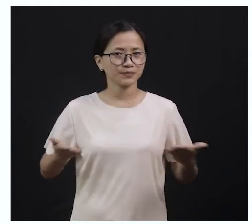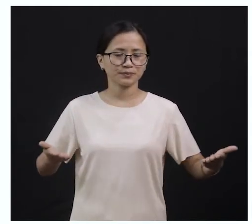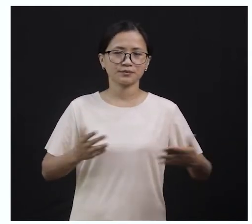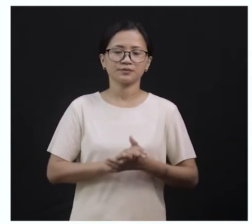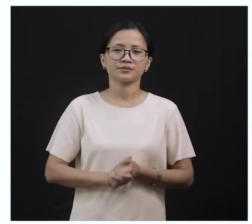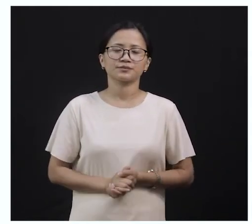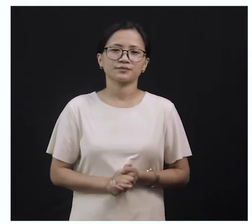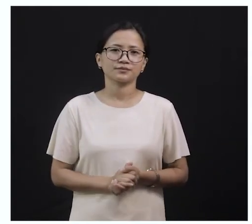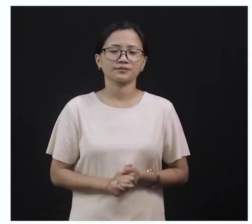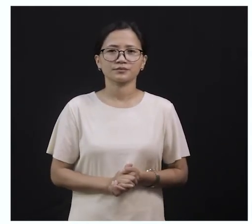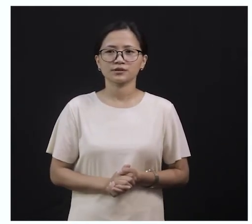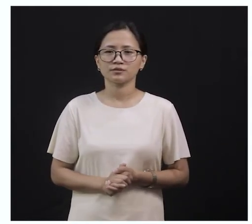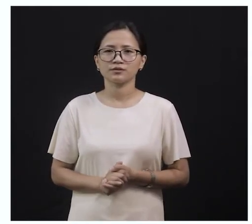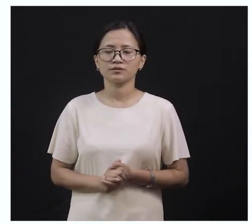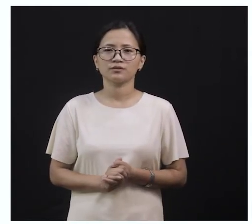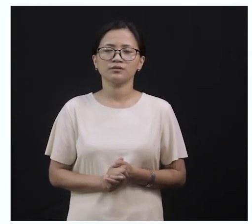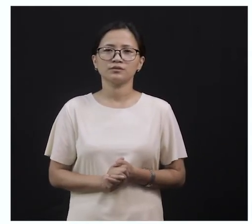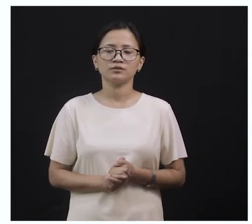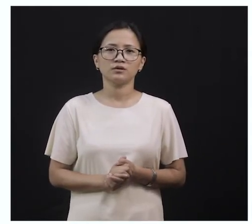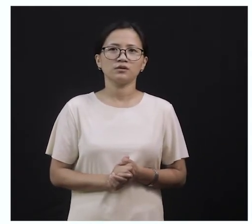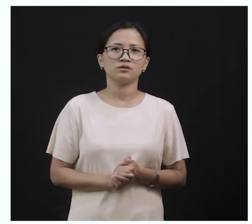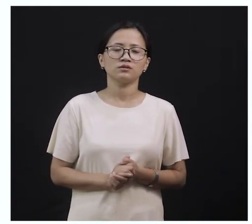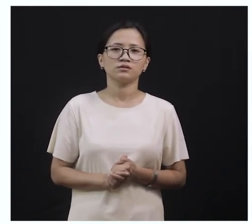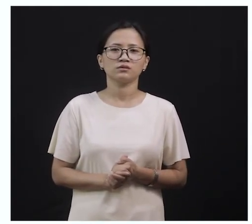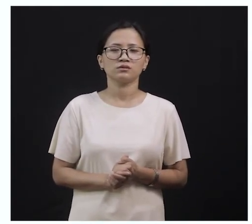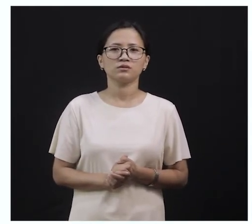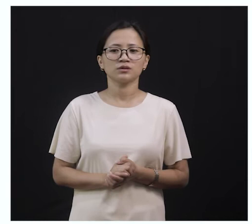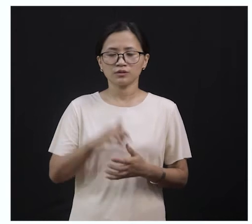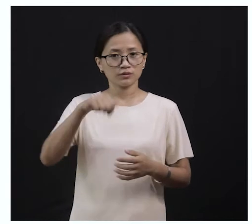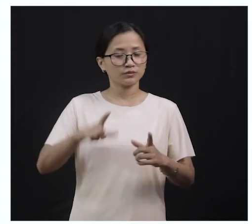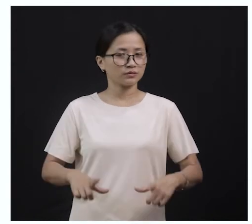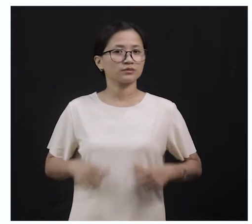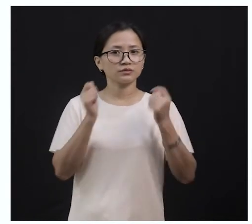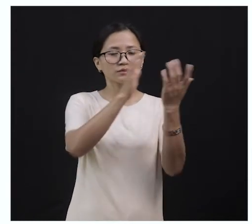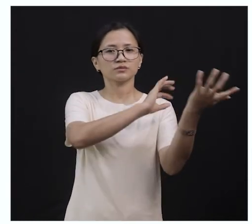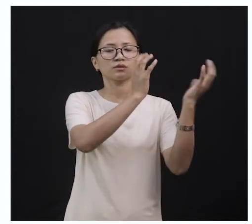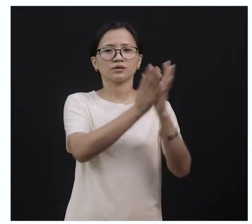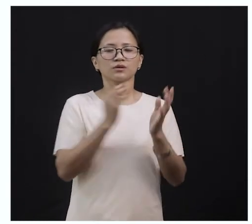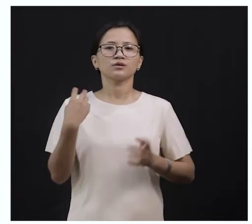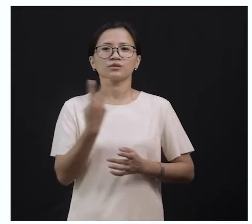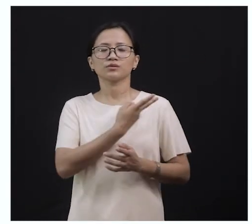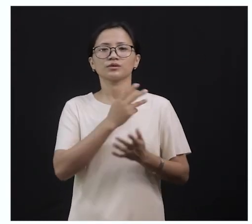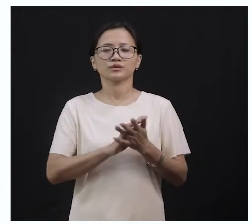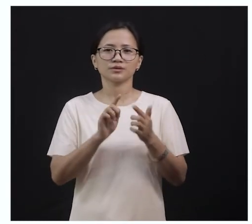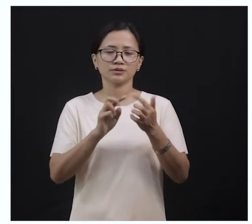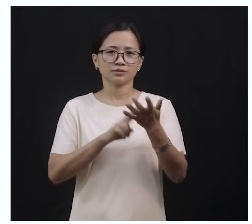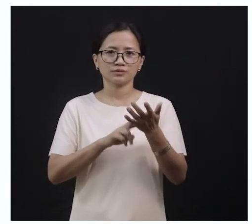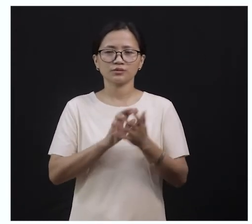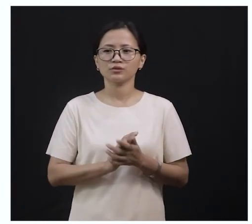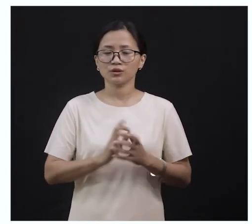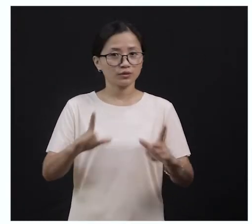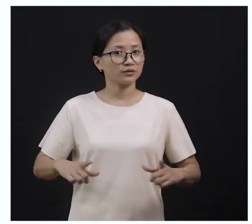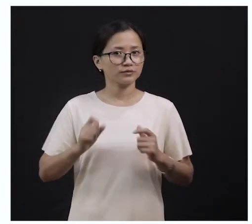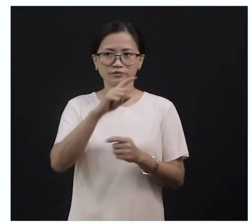you, we are living on this rice, right? On this earth, right? And we are entitled with